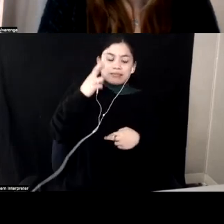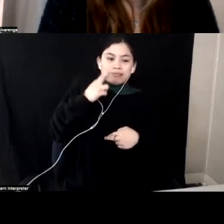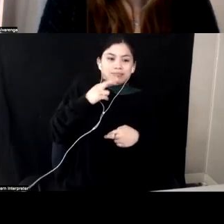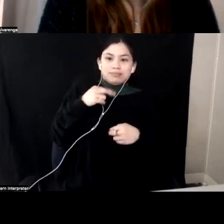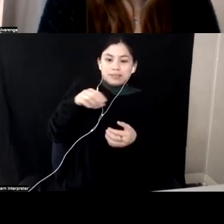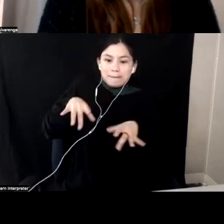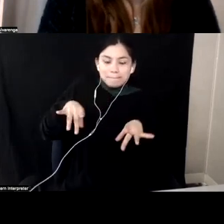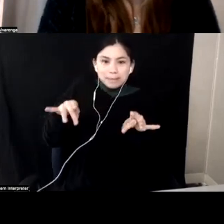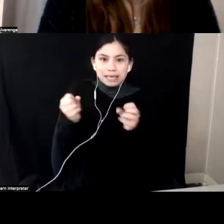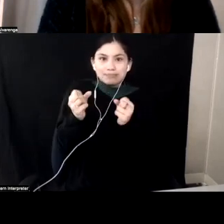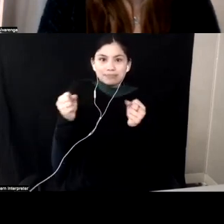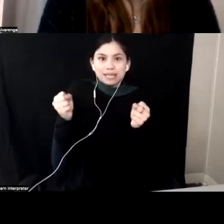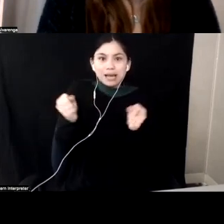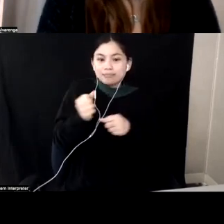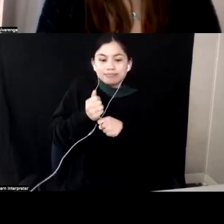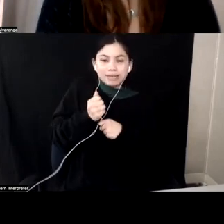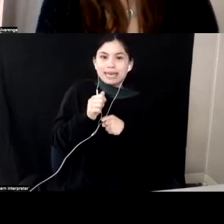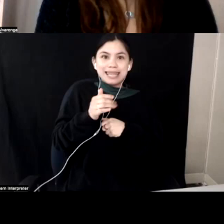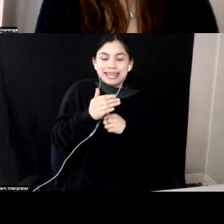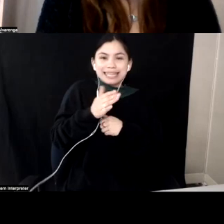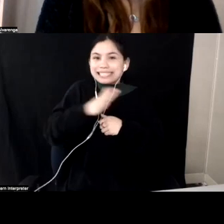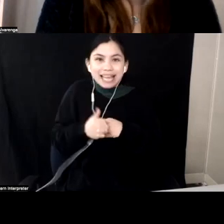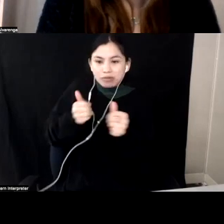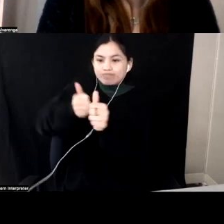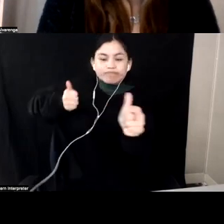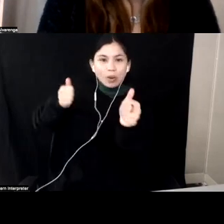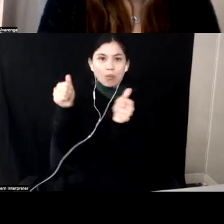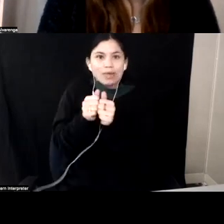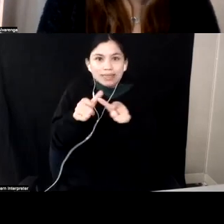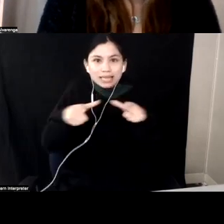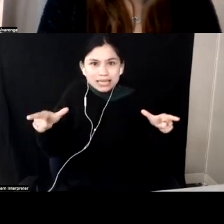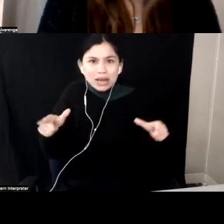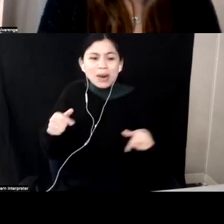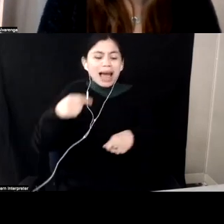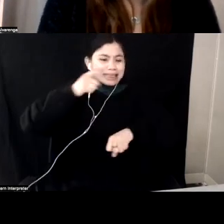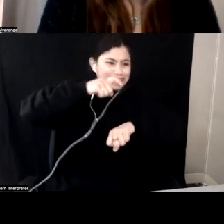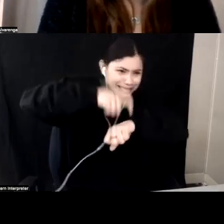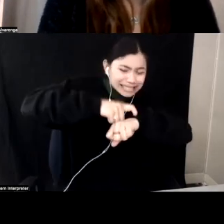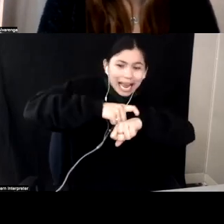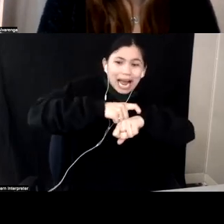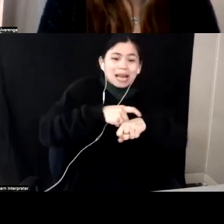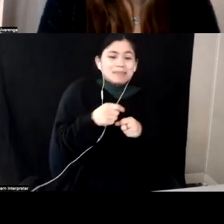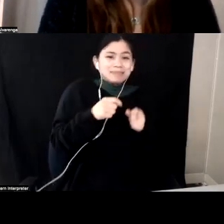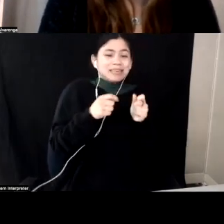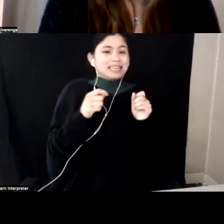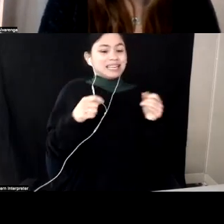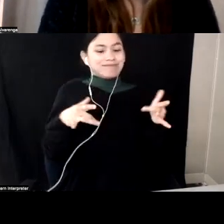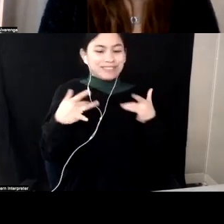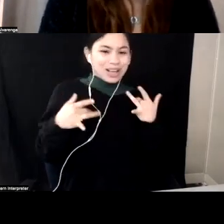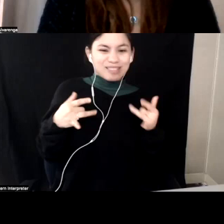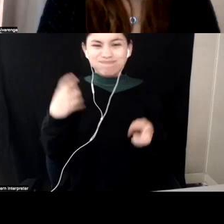That was a very difficult decision at the time. And believe it or not, we got a ton of pushback, but